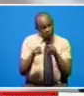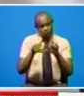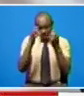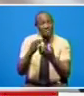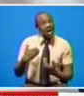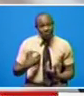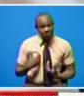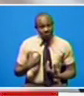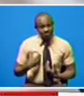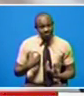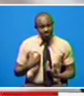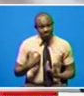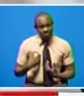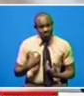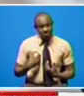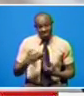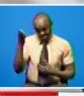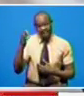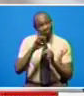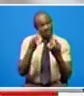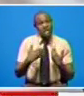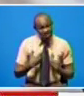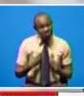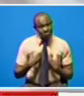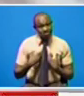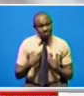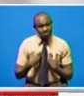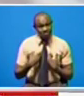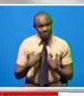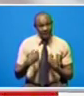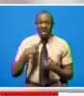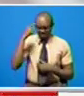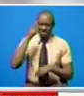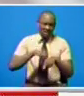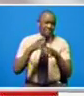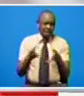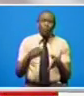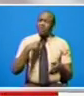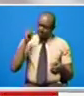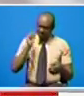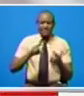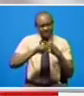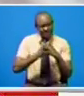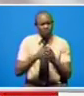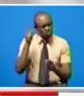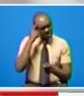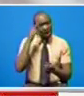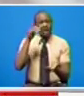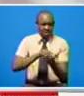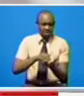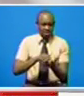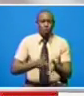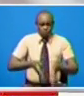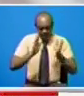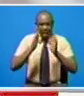families out there. And I think it's time we really started to reconsider the manner